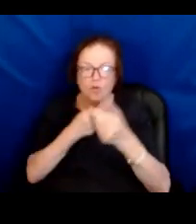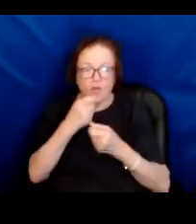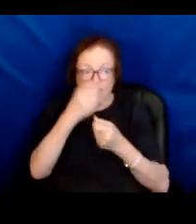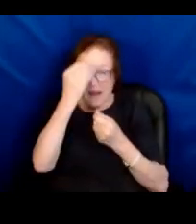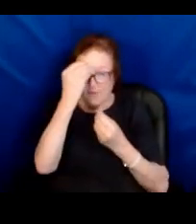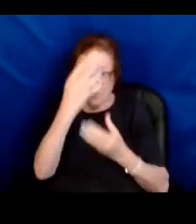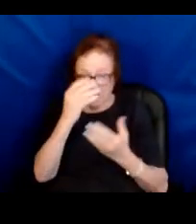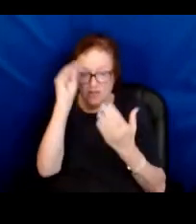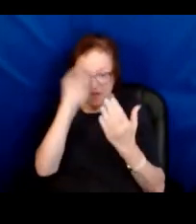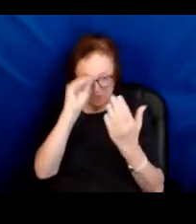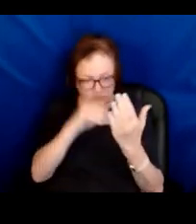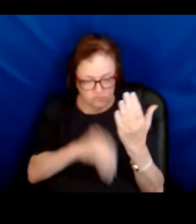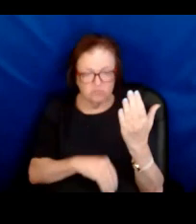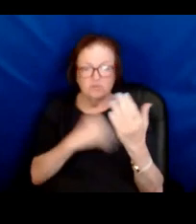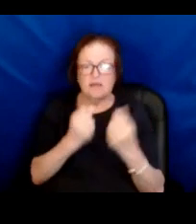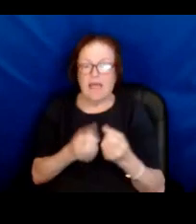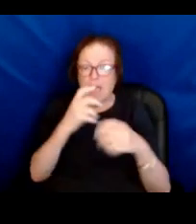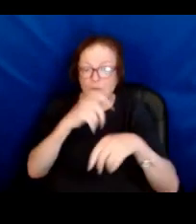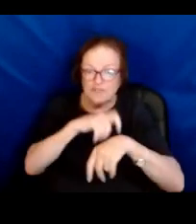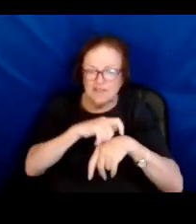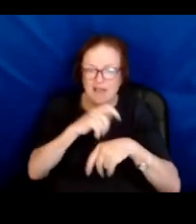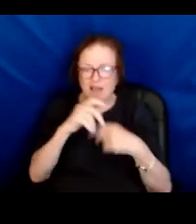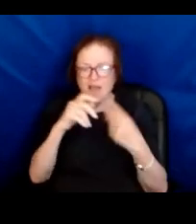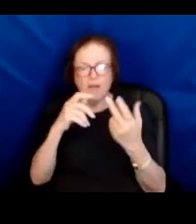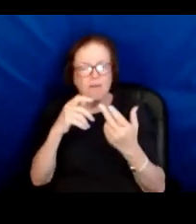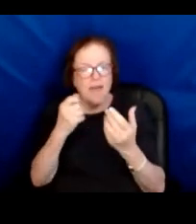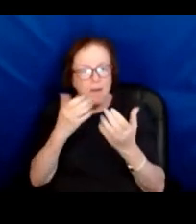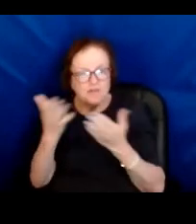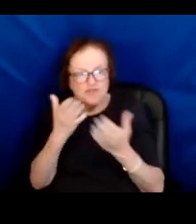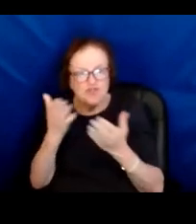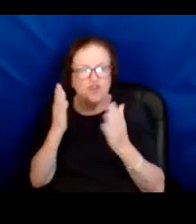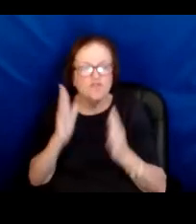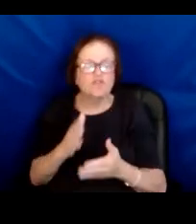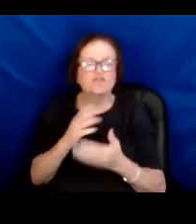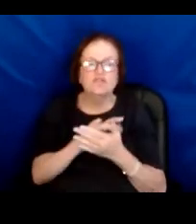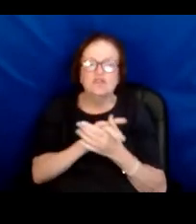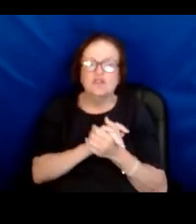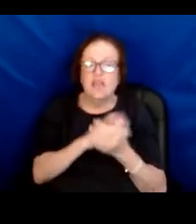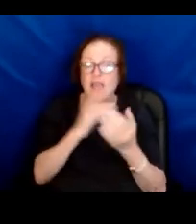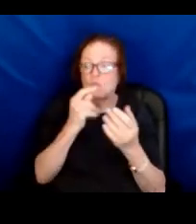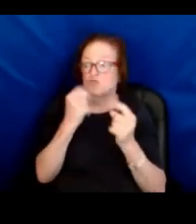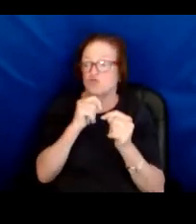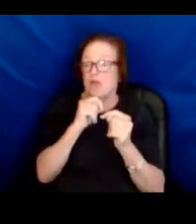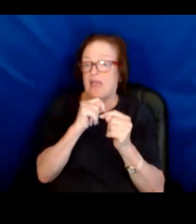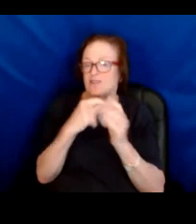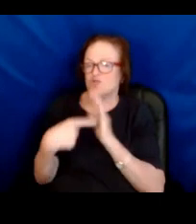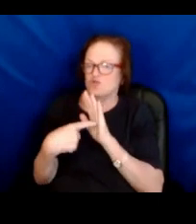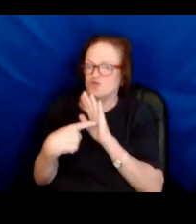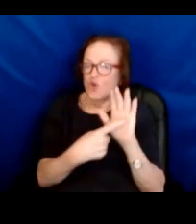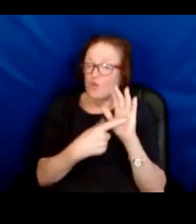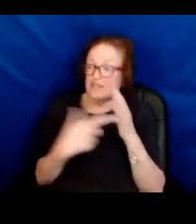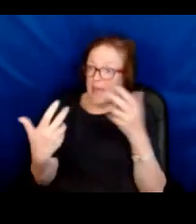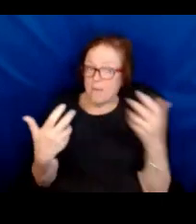customers do we think we have? How much time do we think service takes? We're putting it together in a simulation model and trying to see whether it matches